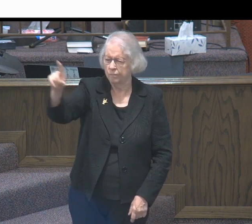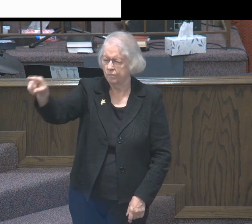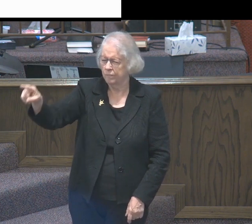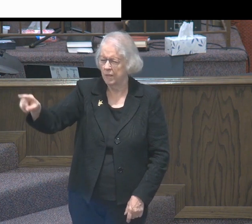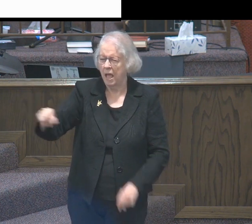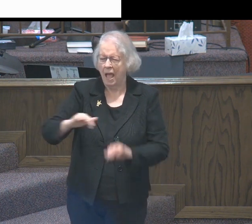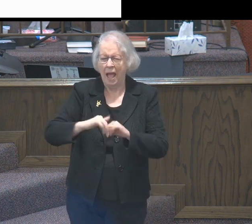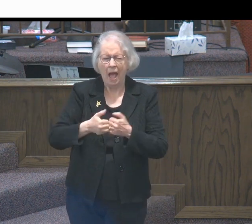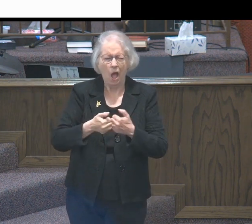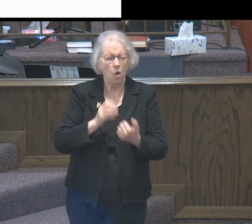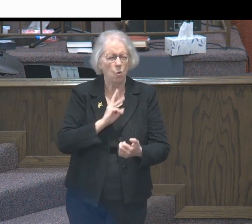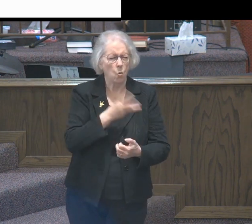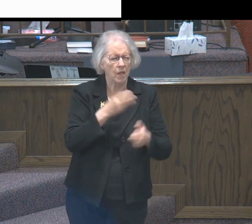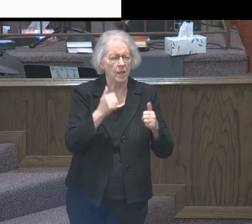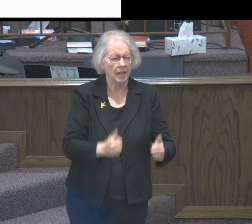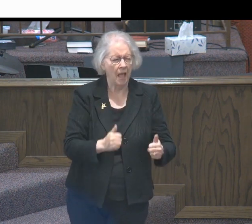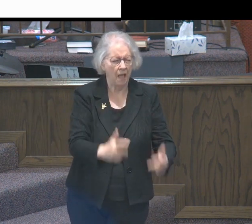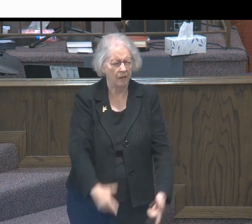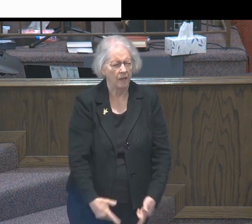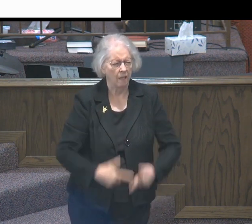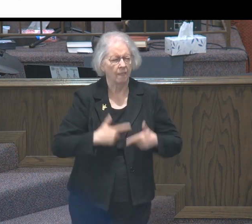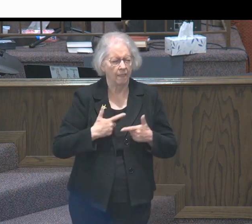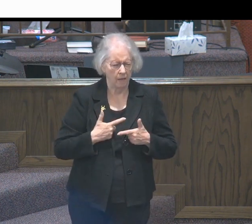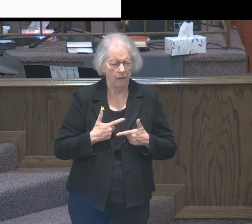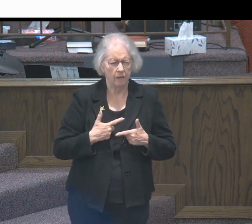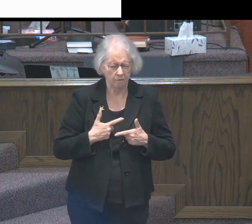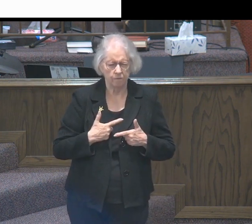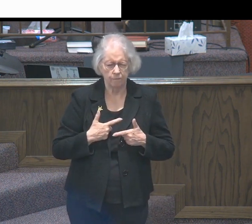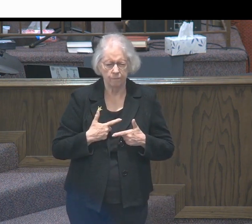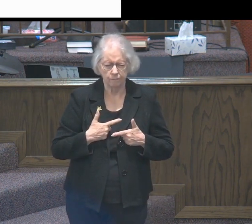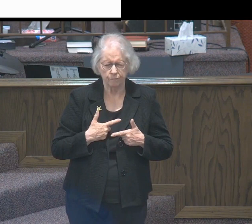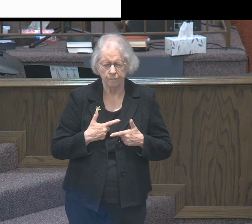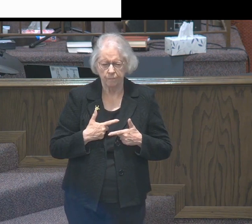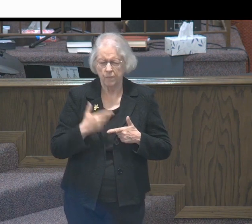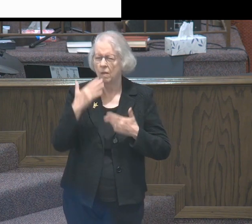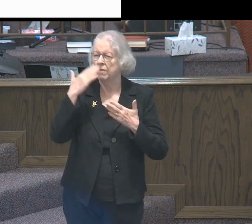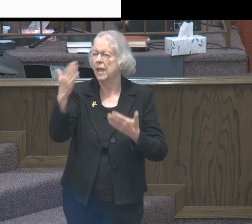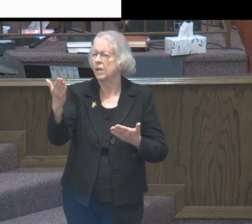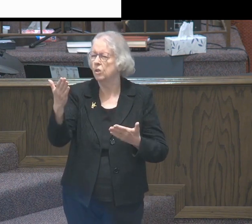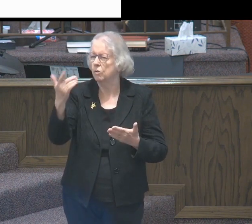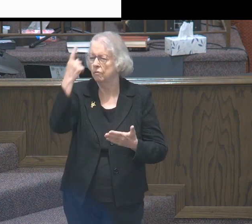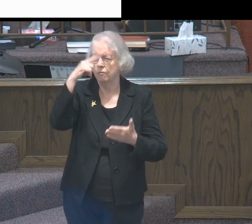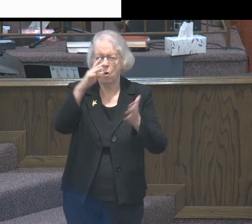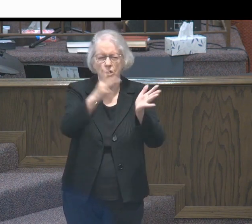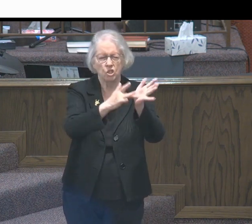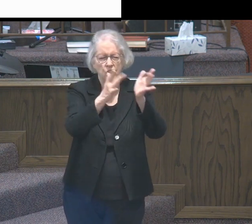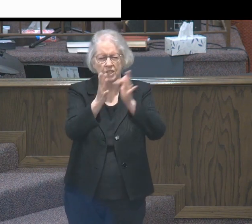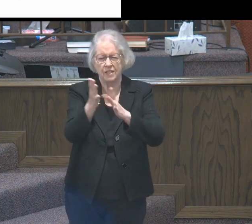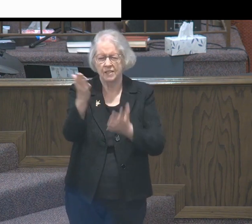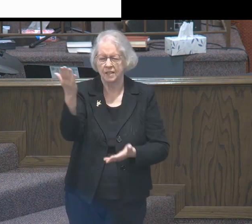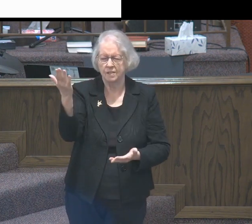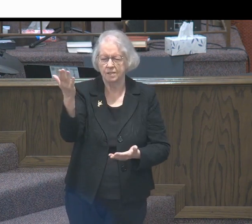and how we should begin to live in this world. Thank you for Jesus and his